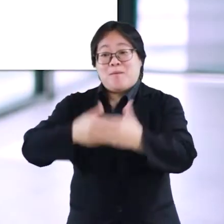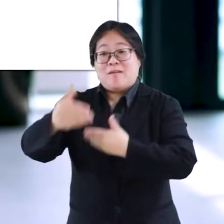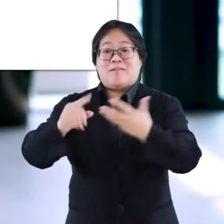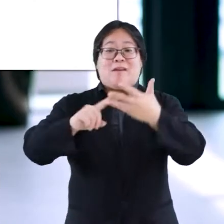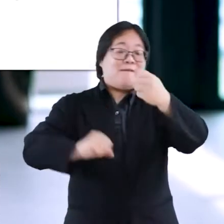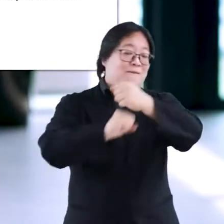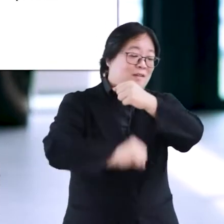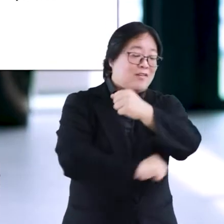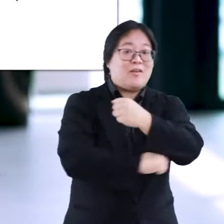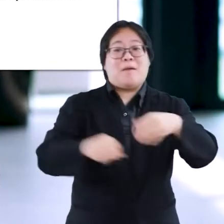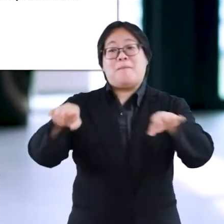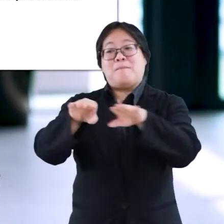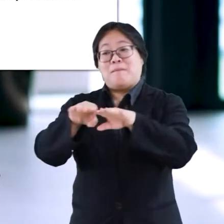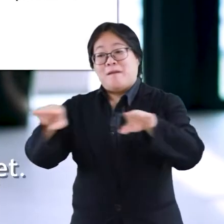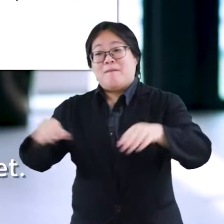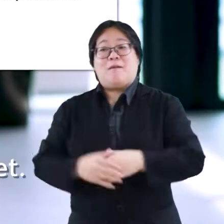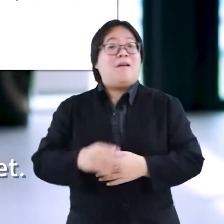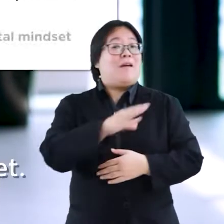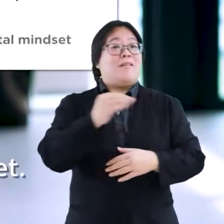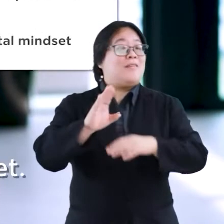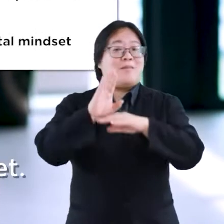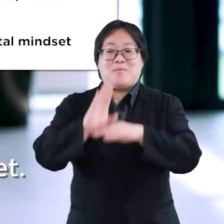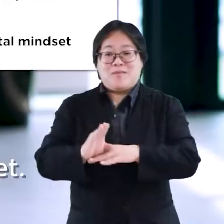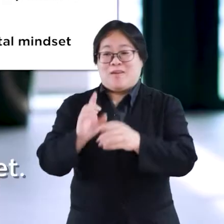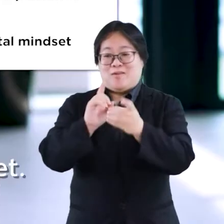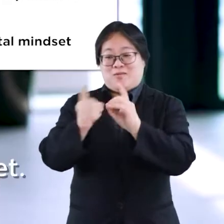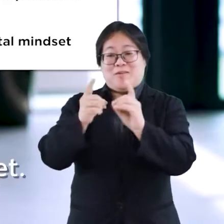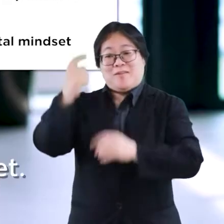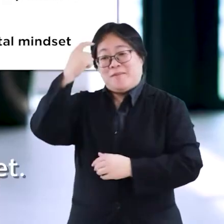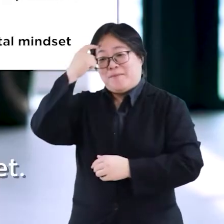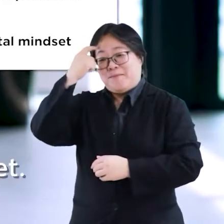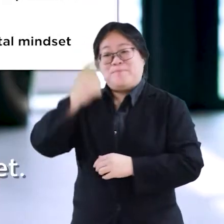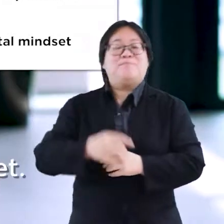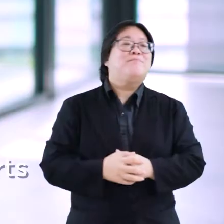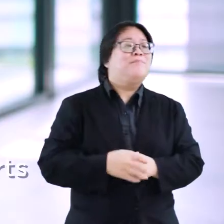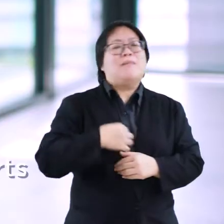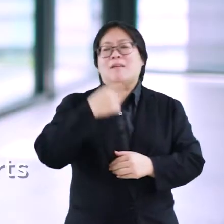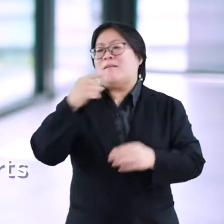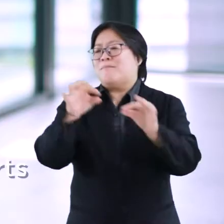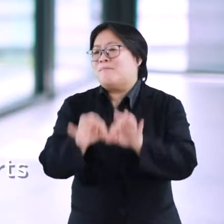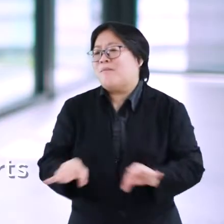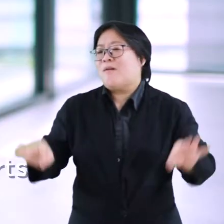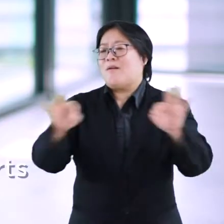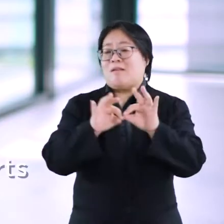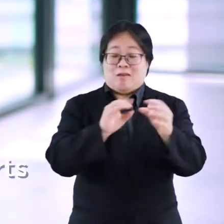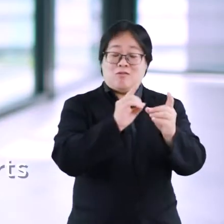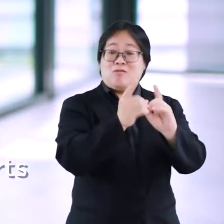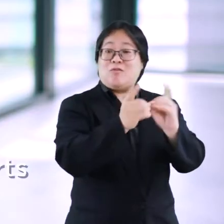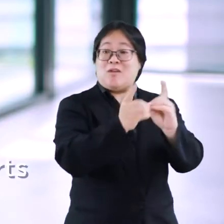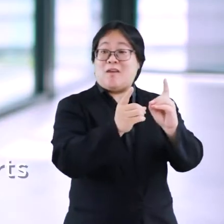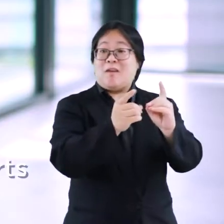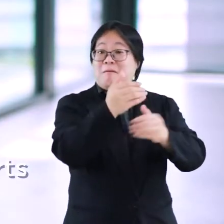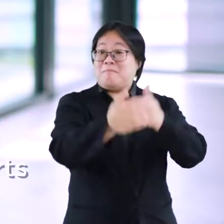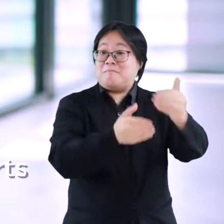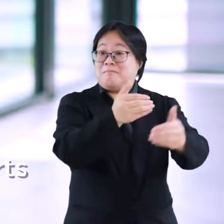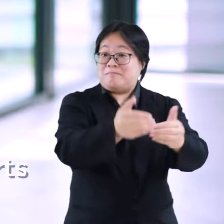processes, infrastructure and platforms, and of course, culture and the digital mindset. I would say the core of our